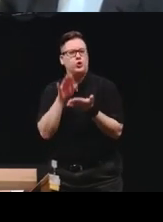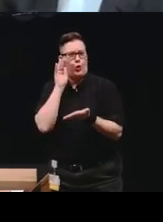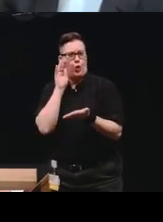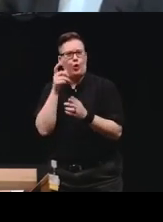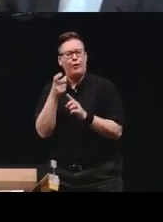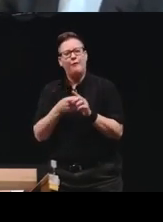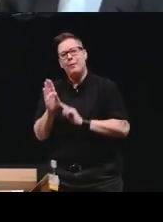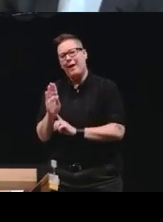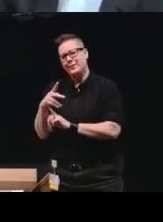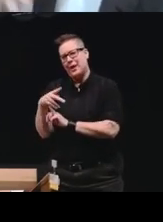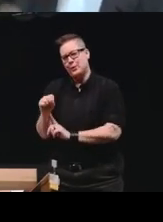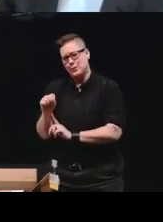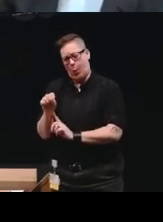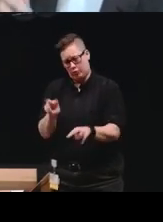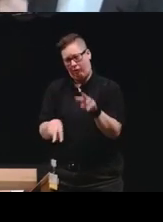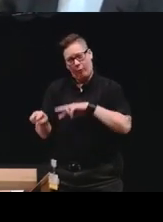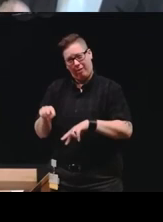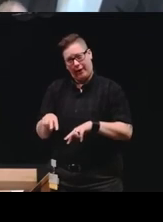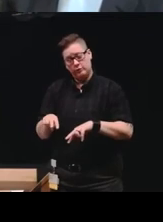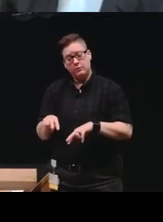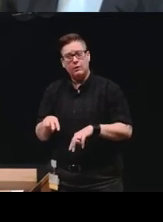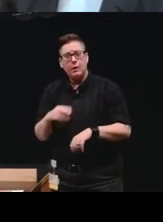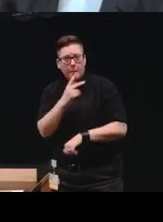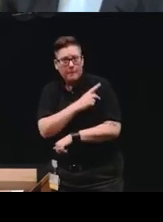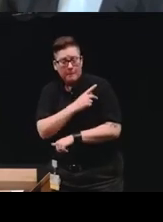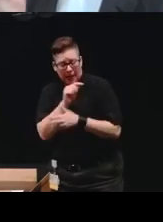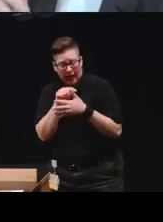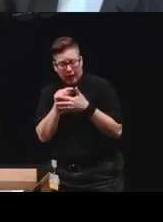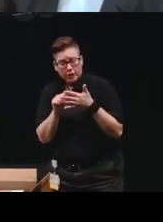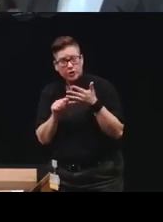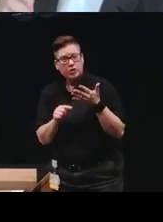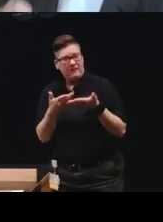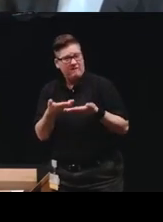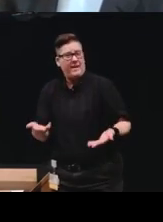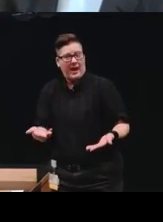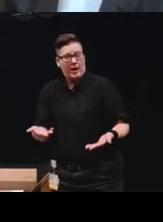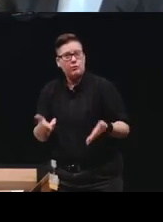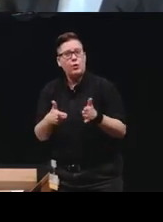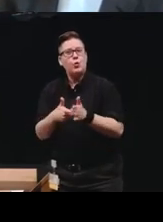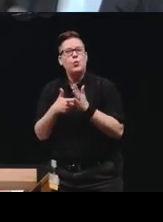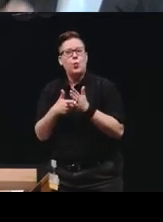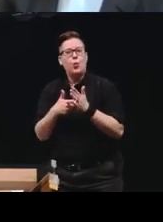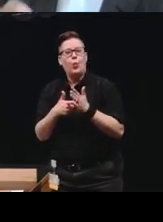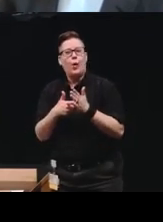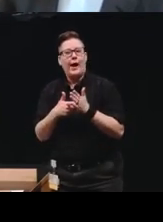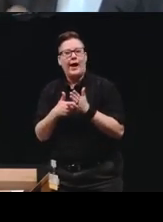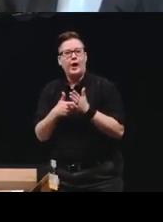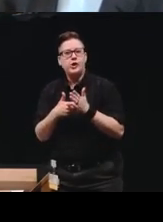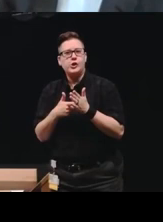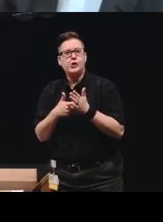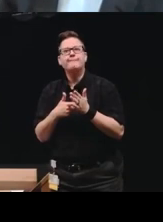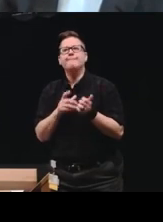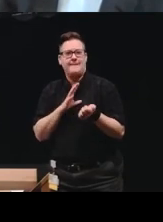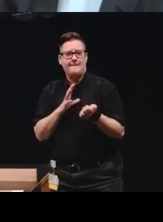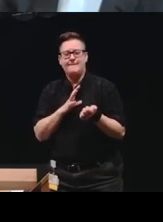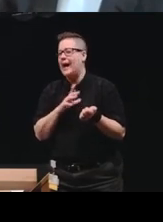biopsychosocial formulation? Are there patient-specific factors that require triage in your subsequent